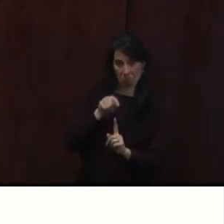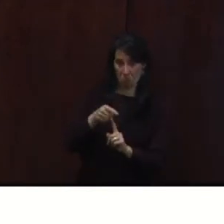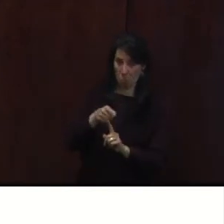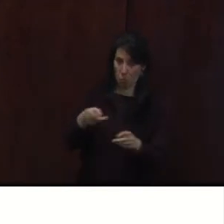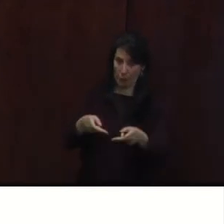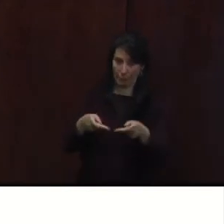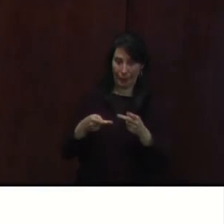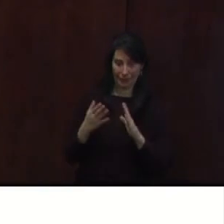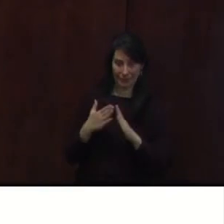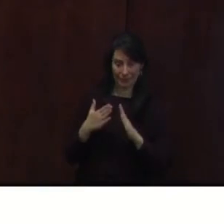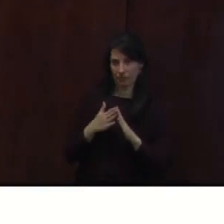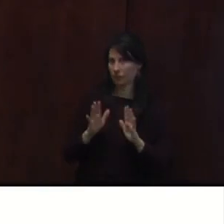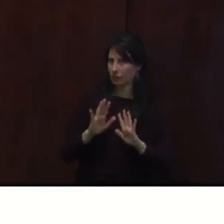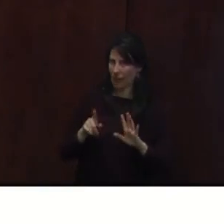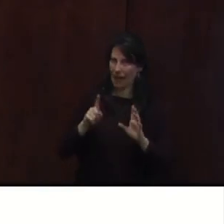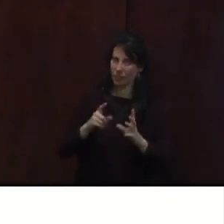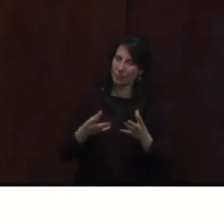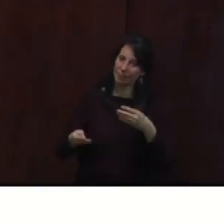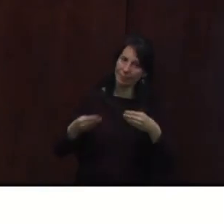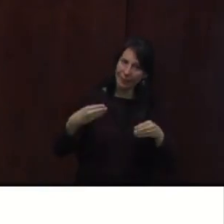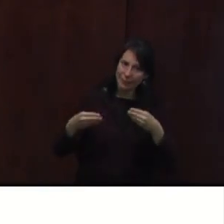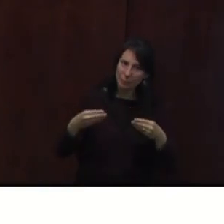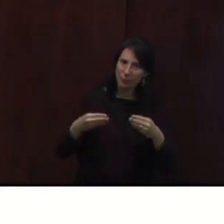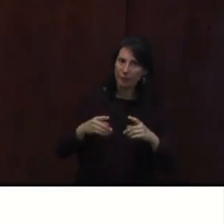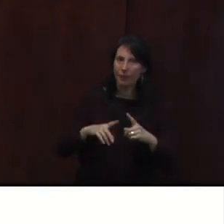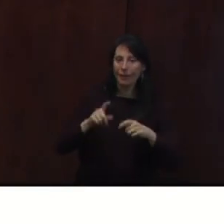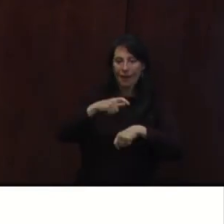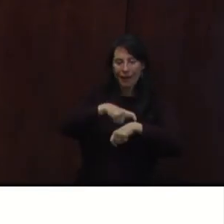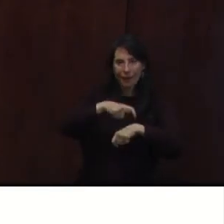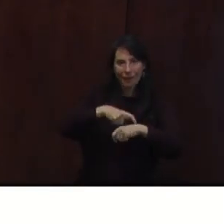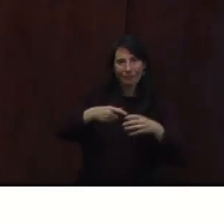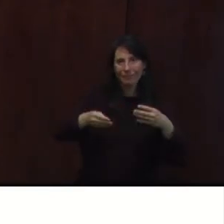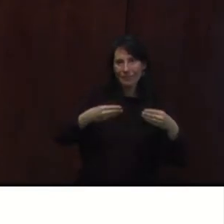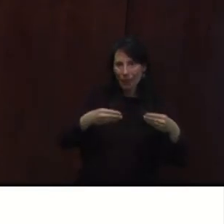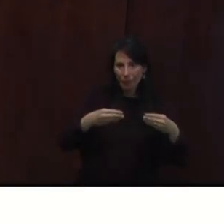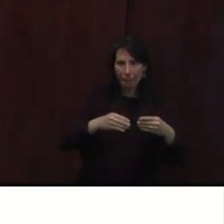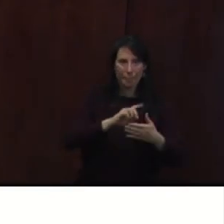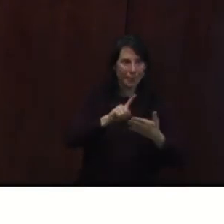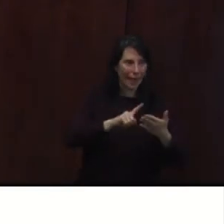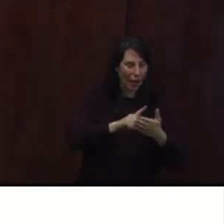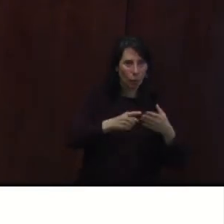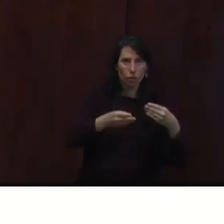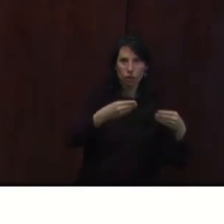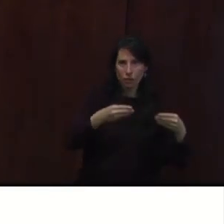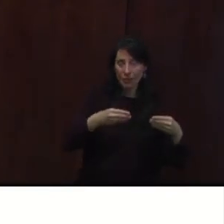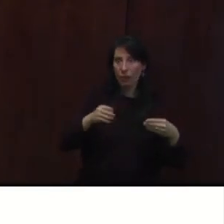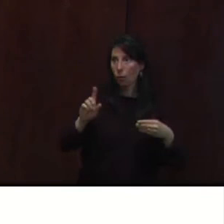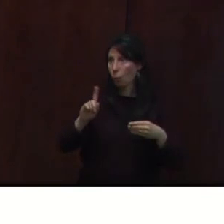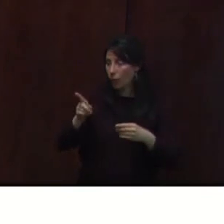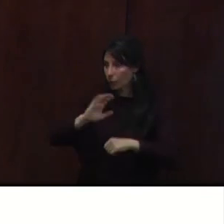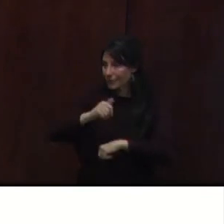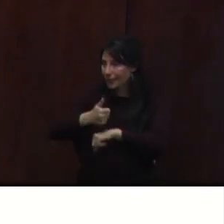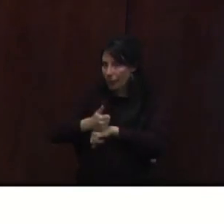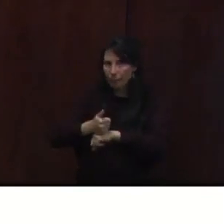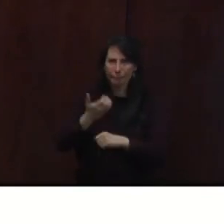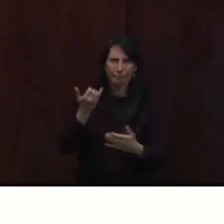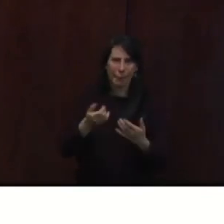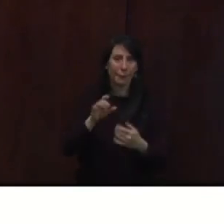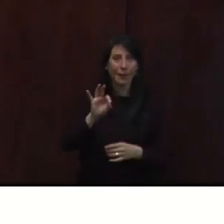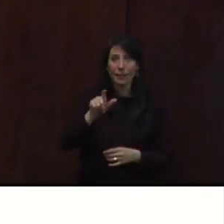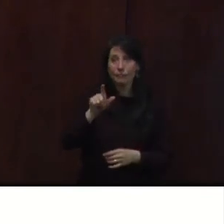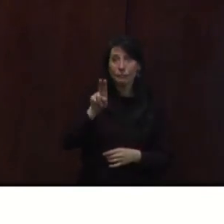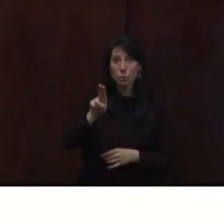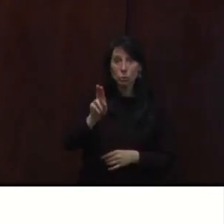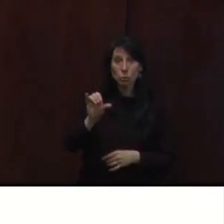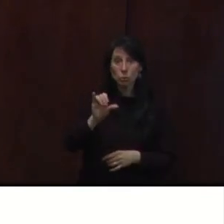different hours, and it means more opportunities for community, just like flu clinics. You could go to a supermarket, a pharmacy, some